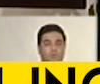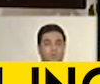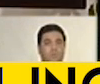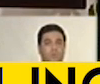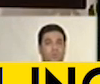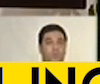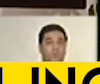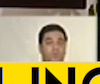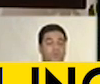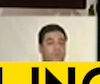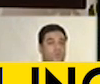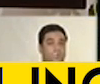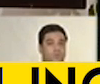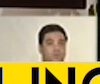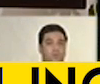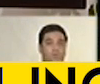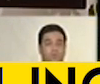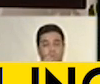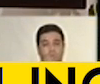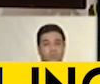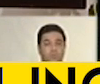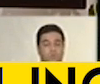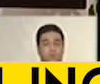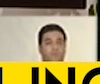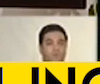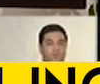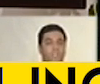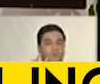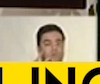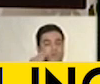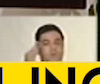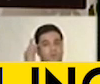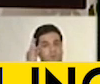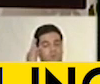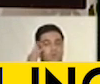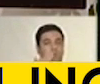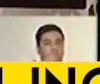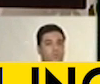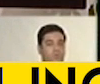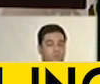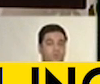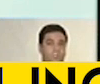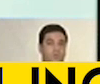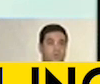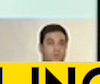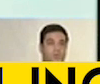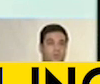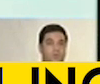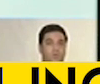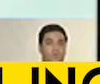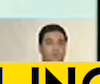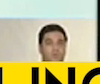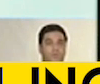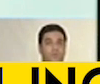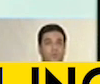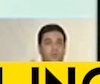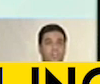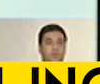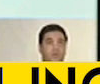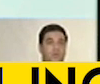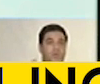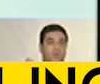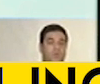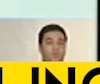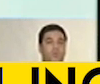tashkil etishiga qaramasdan o'zining vatanini juda ham qo'msaydi, vatanini sog'inadi. O'shanda hattoki yil deb shamollarda ham